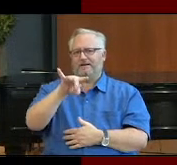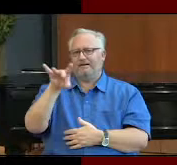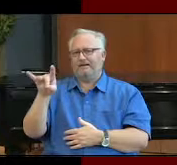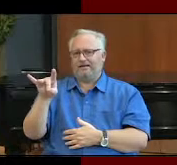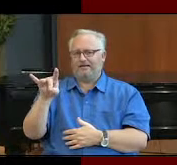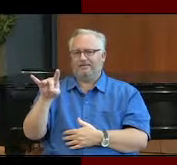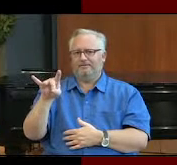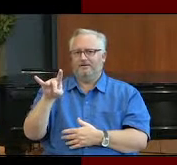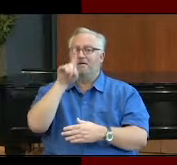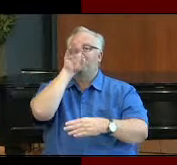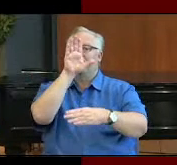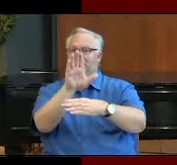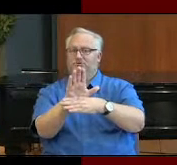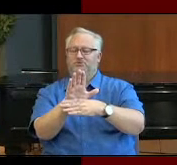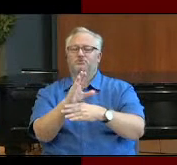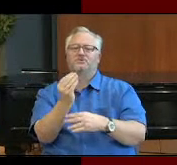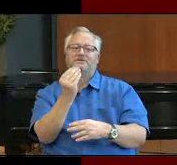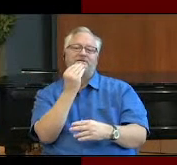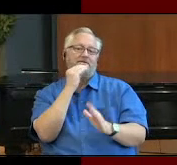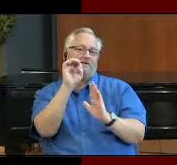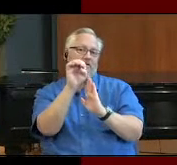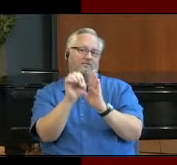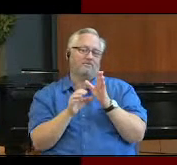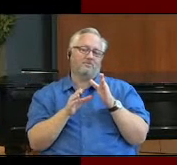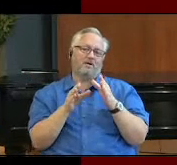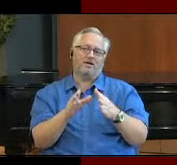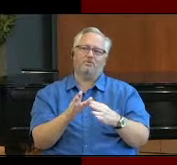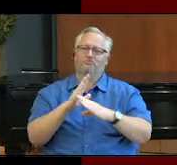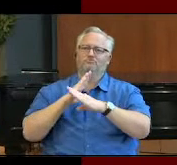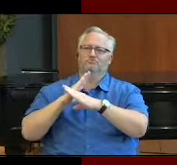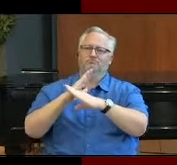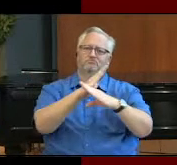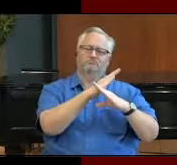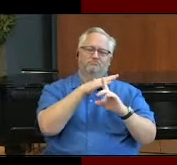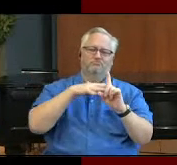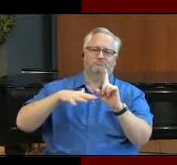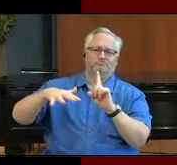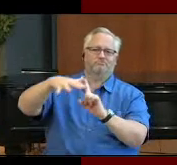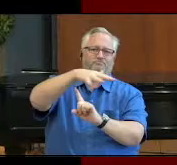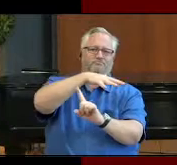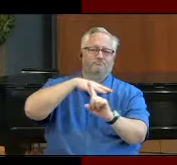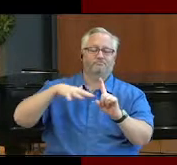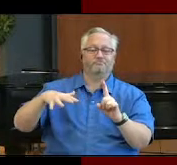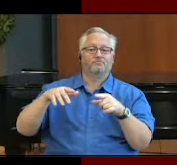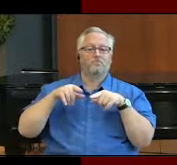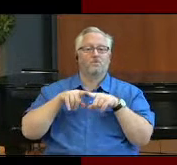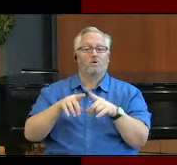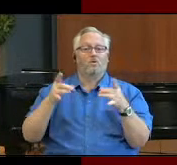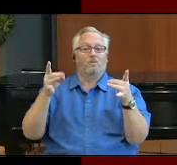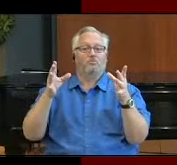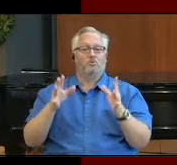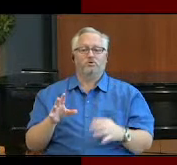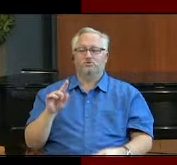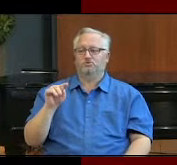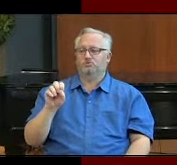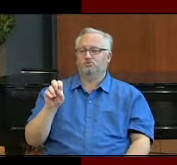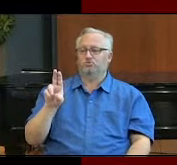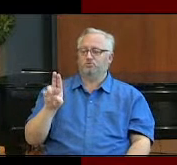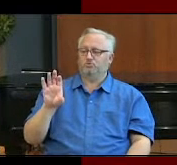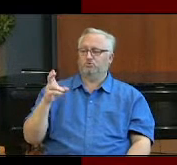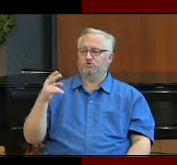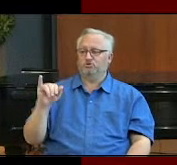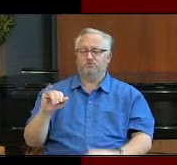1,229,988 pledges to eat ethically in order to protect the environment. So while the Buddhist Tsu-Chi